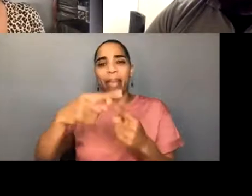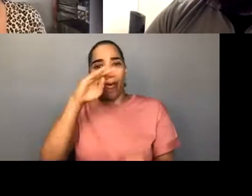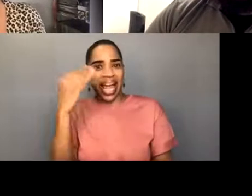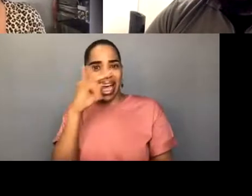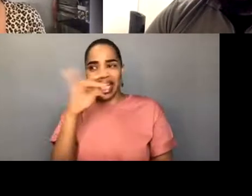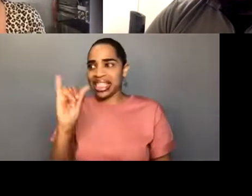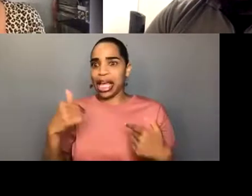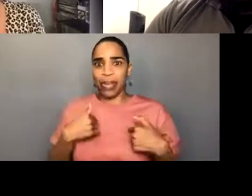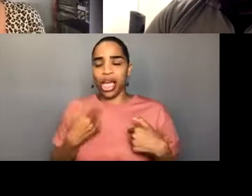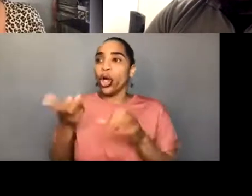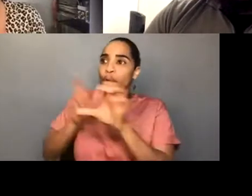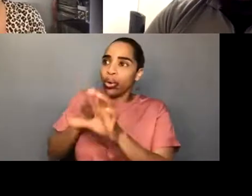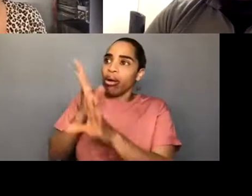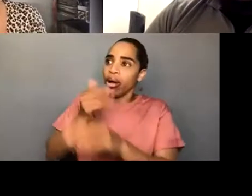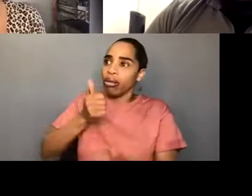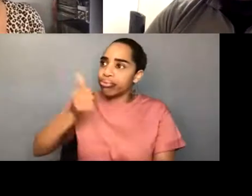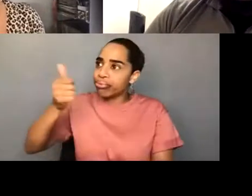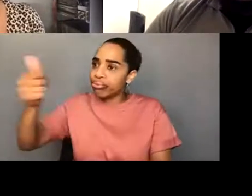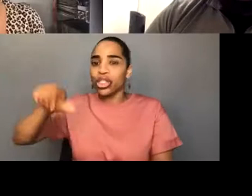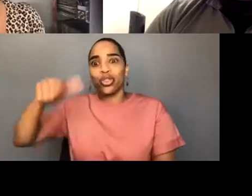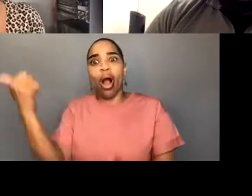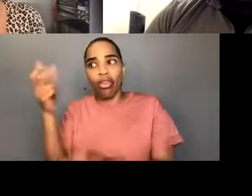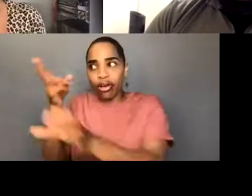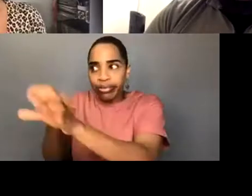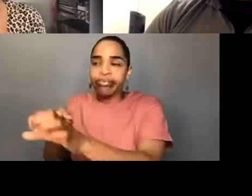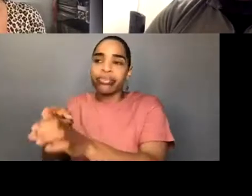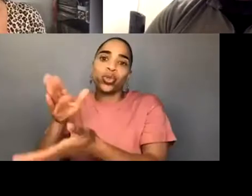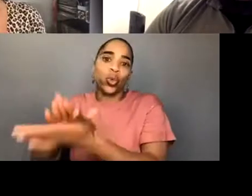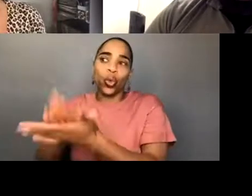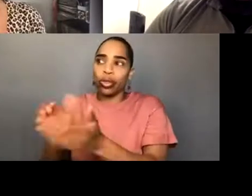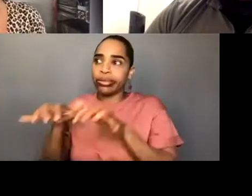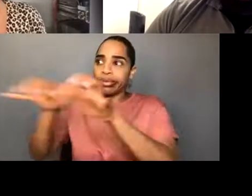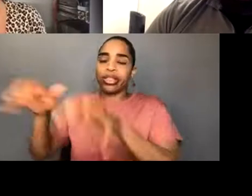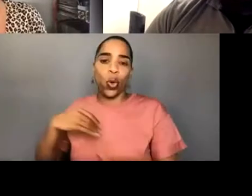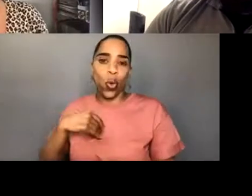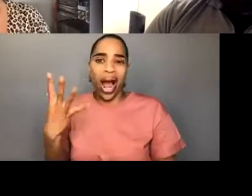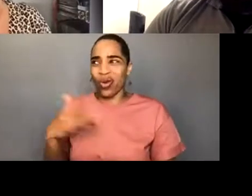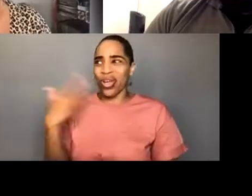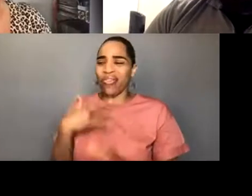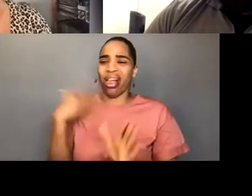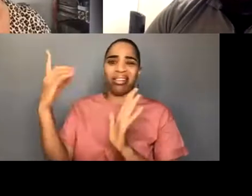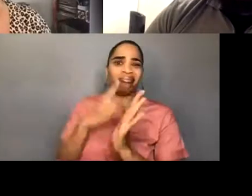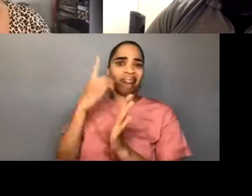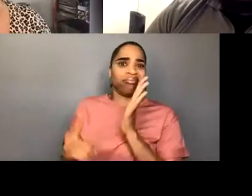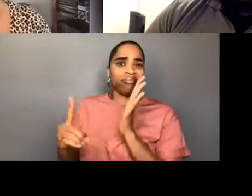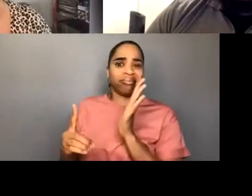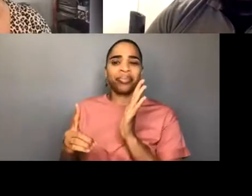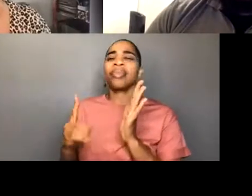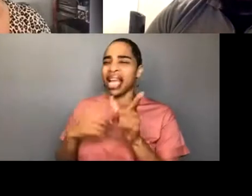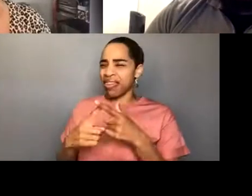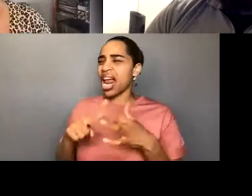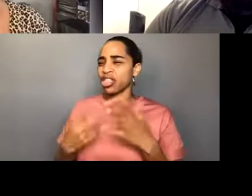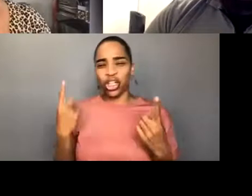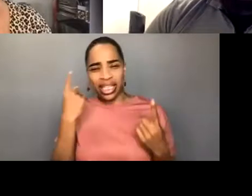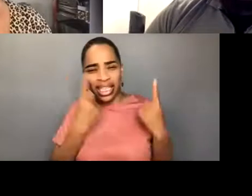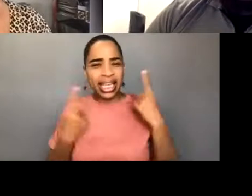school who were bused out of our neighborhoods and into this white school, and felt a lot of discrimination because of that. And that's when I really started thinking